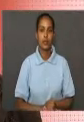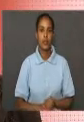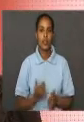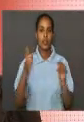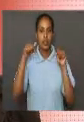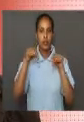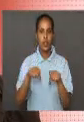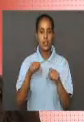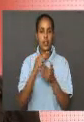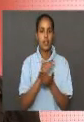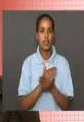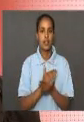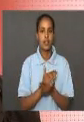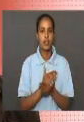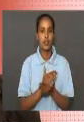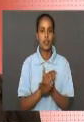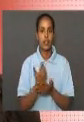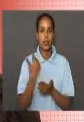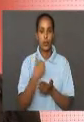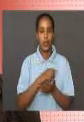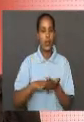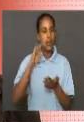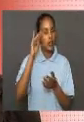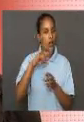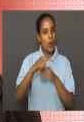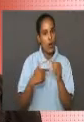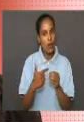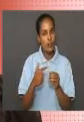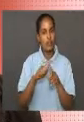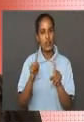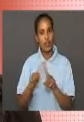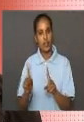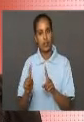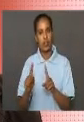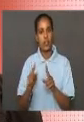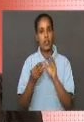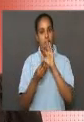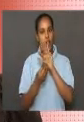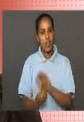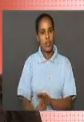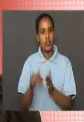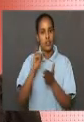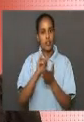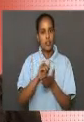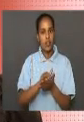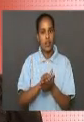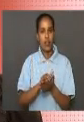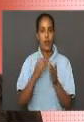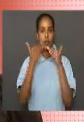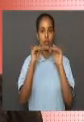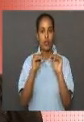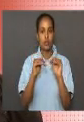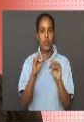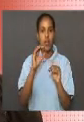In today's lesson, we learned about different effects that a concentration